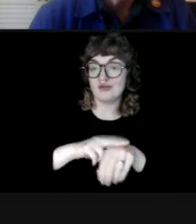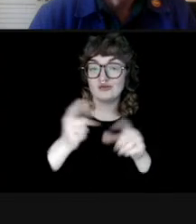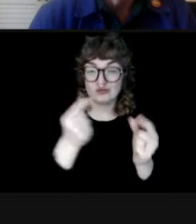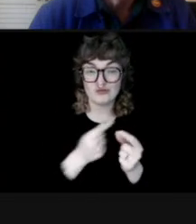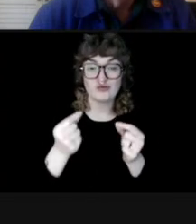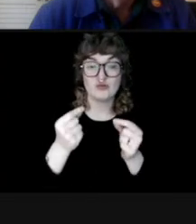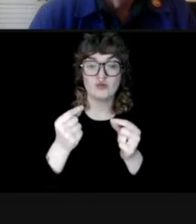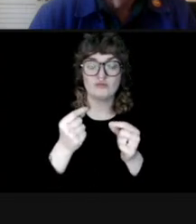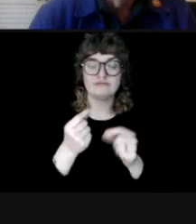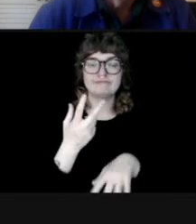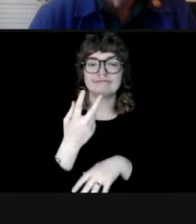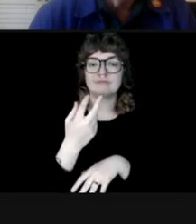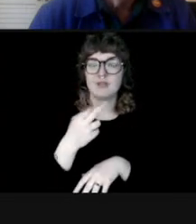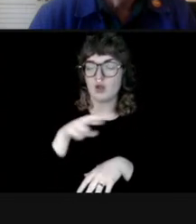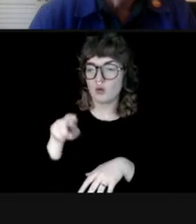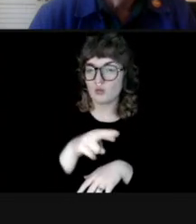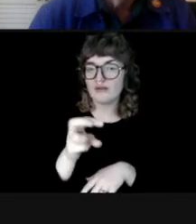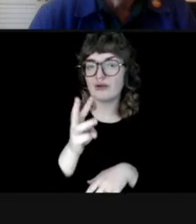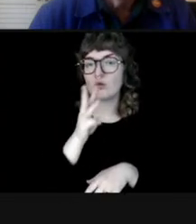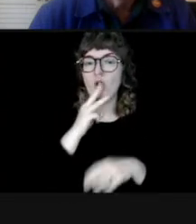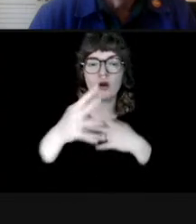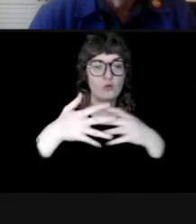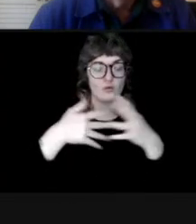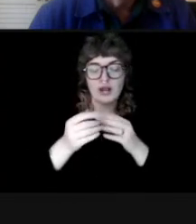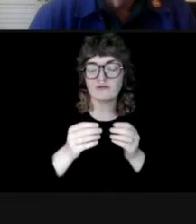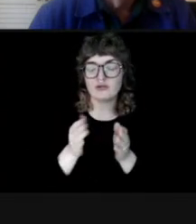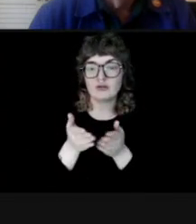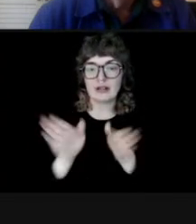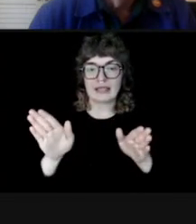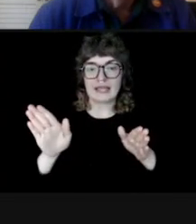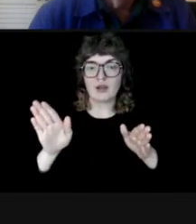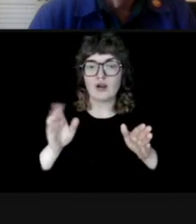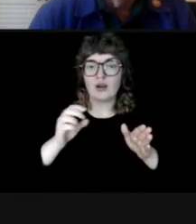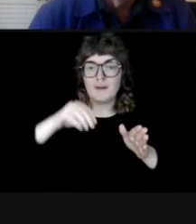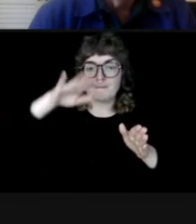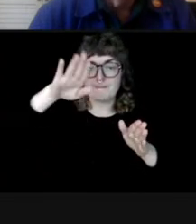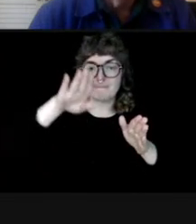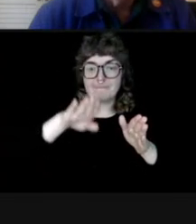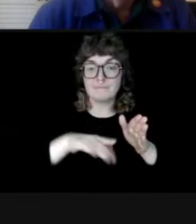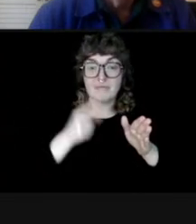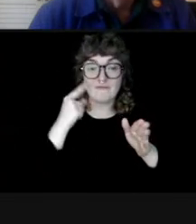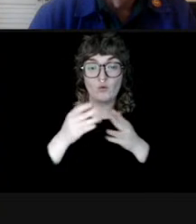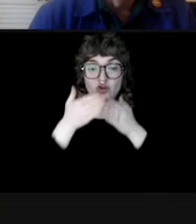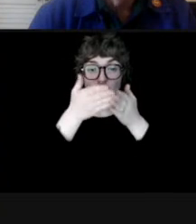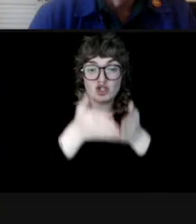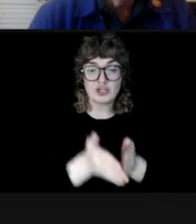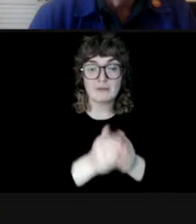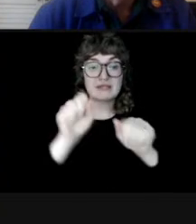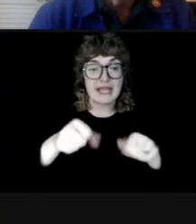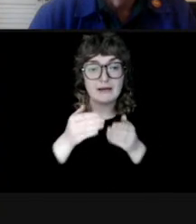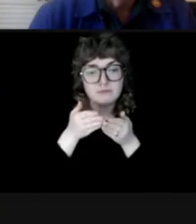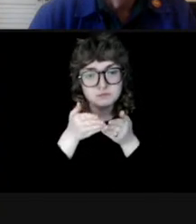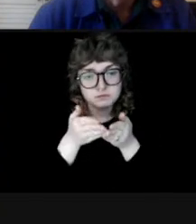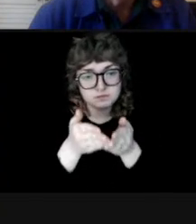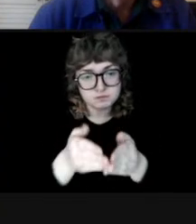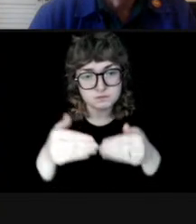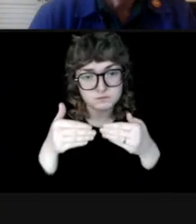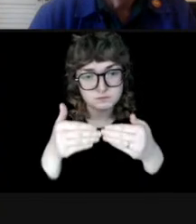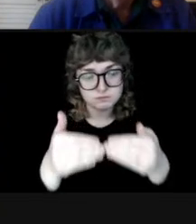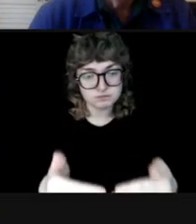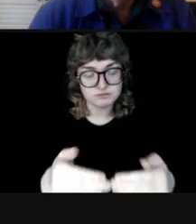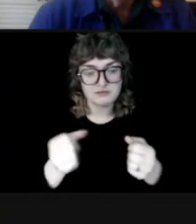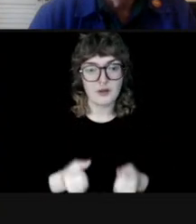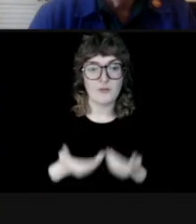for the ships, and they were extremely important, and it provided work for Irish immigrants at the lowest